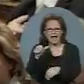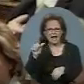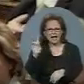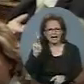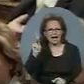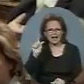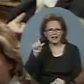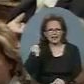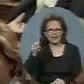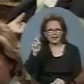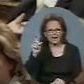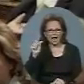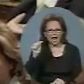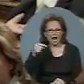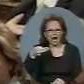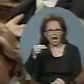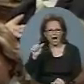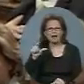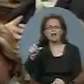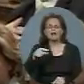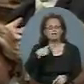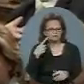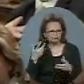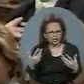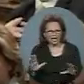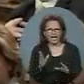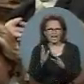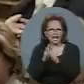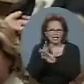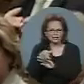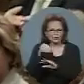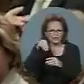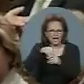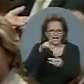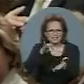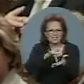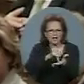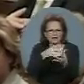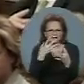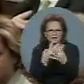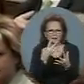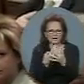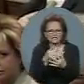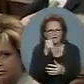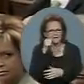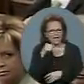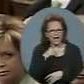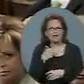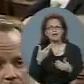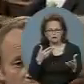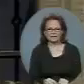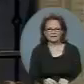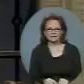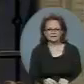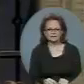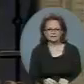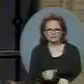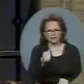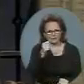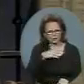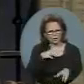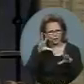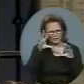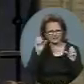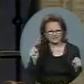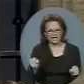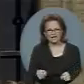to the detention facility. Improvements are being made. It's difficult. It's moving, but it's difficult. But improvements are being made, Mr. Speaker.